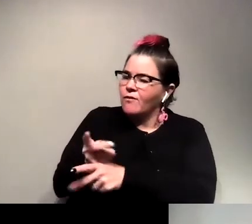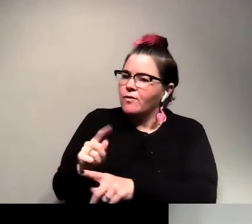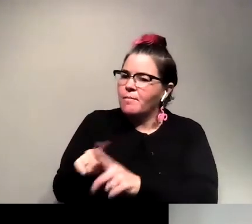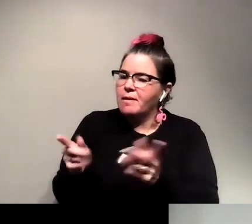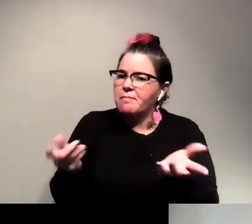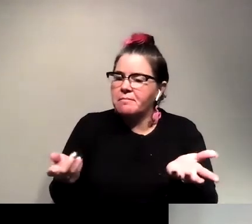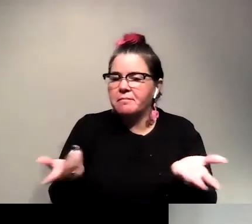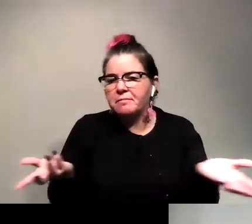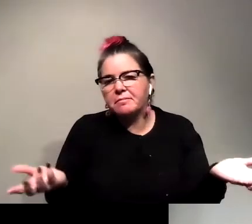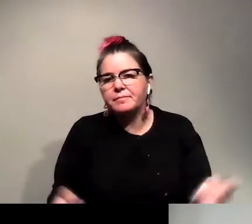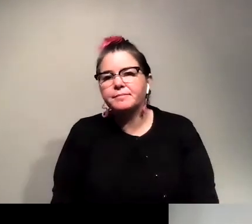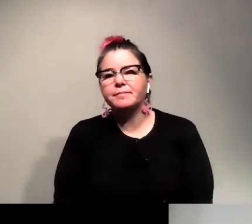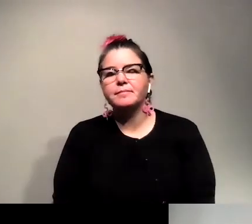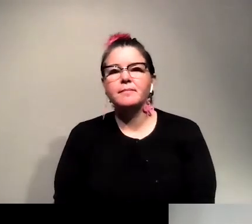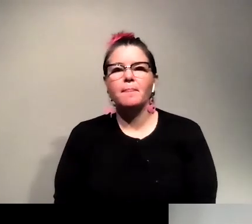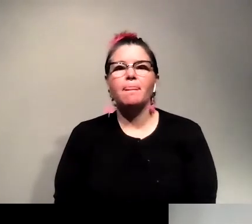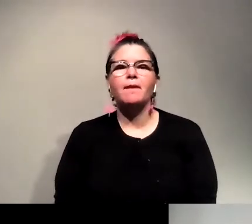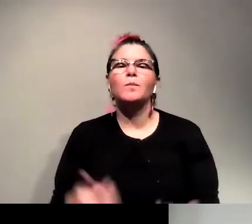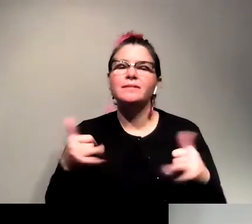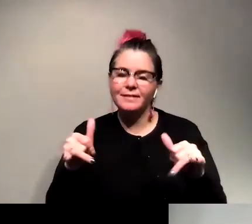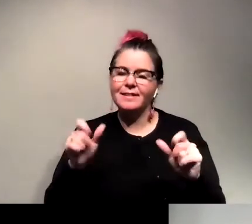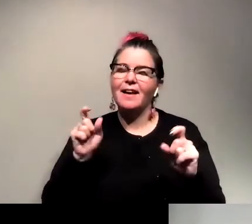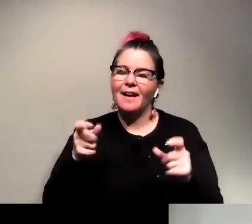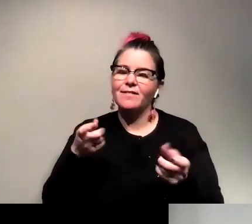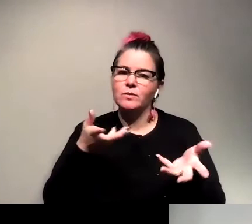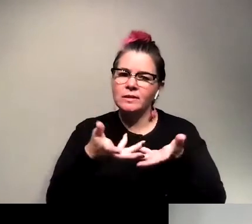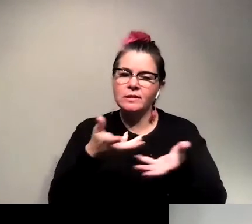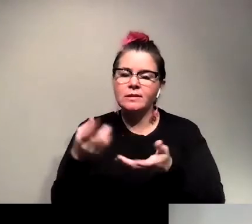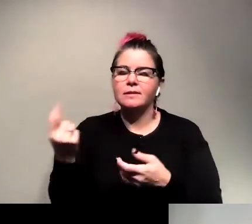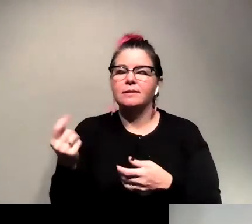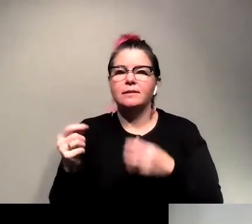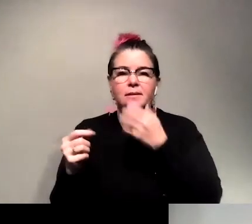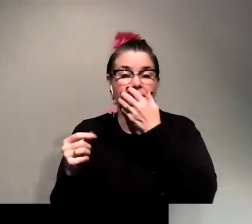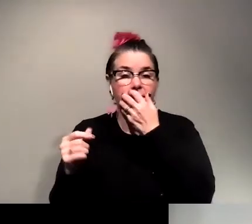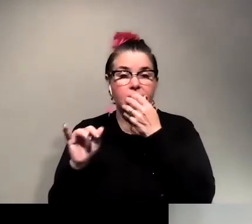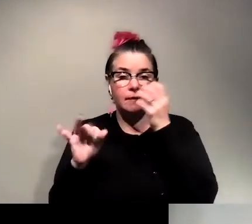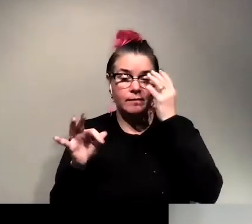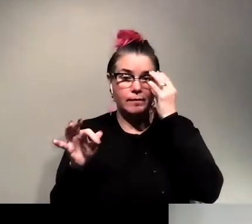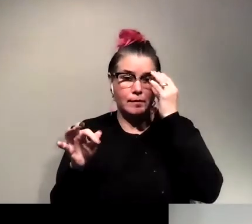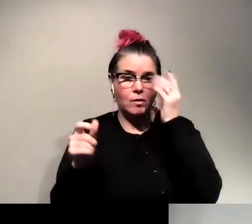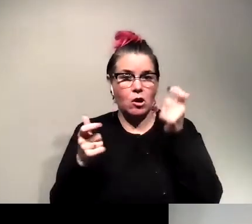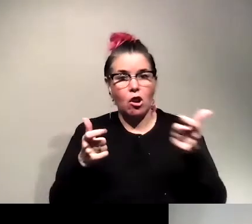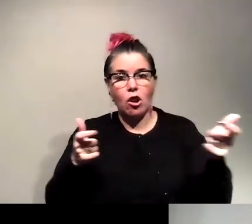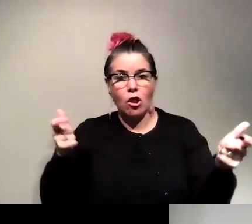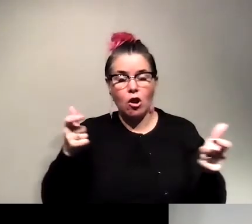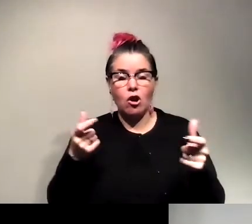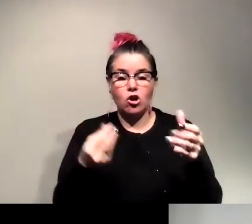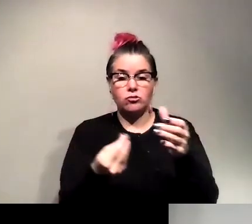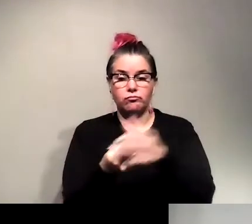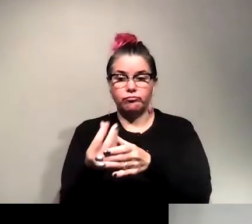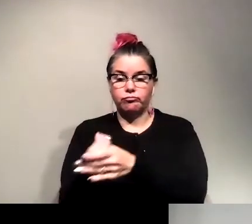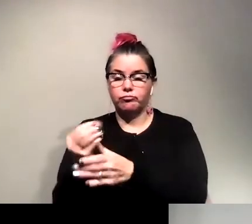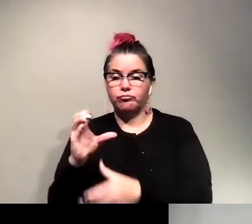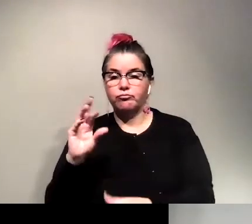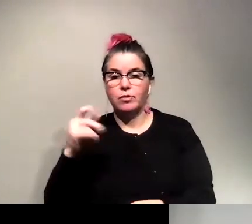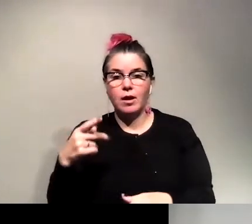it's something, I mean, you're still going to have to deal with it. If you're looking to have a large crop, if you're